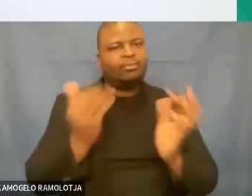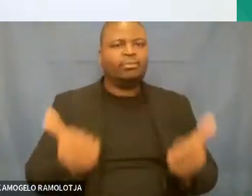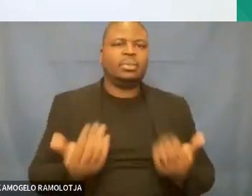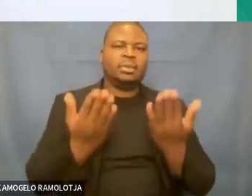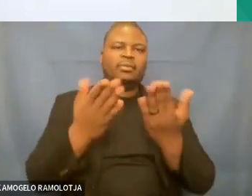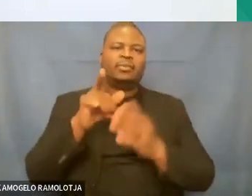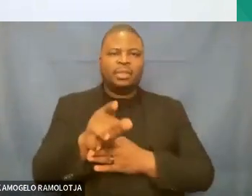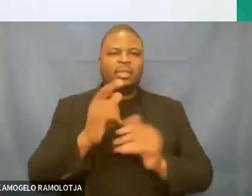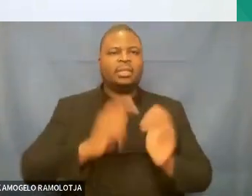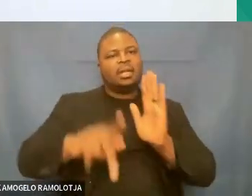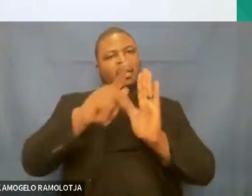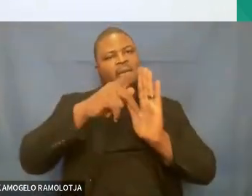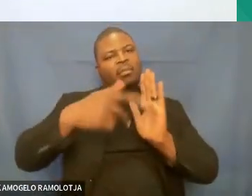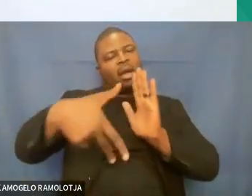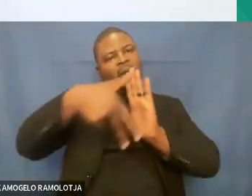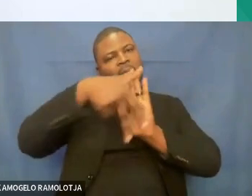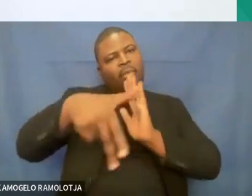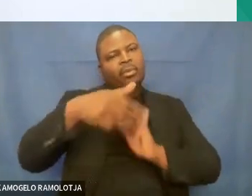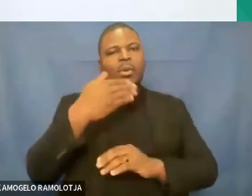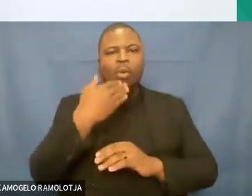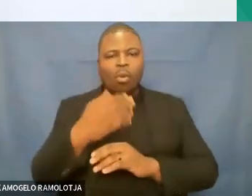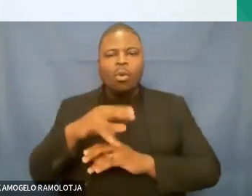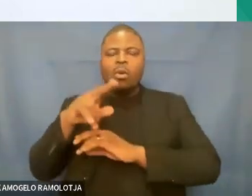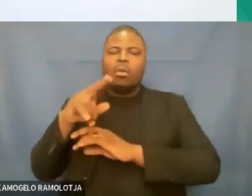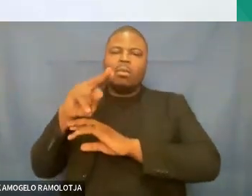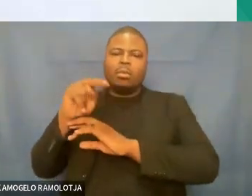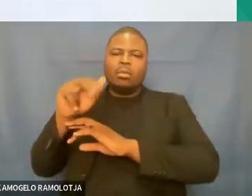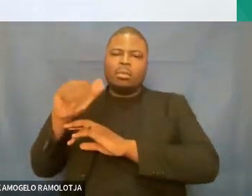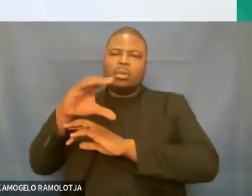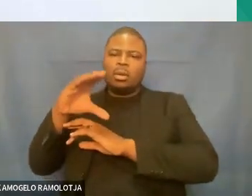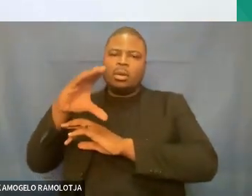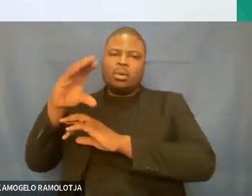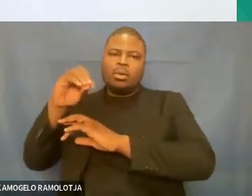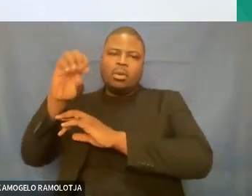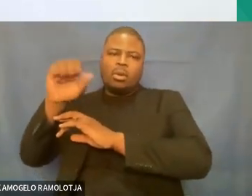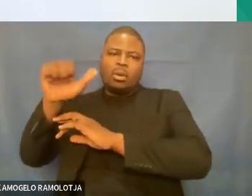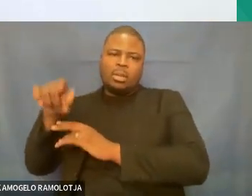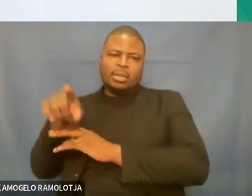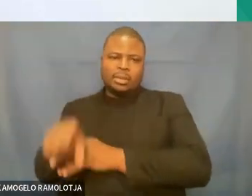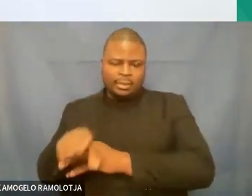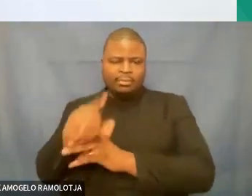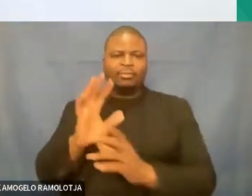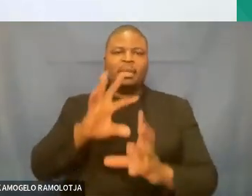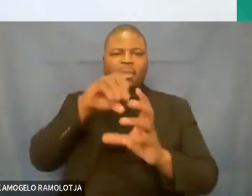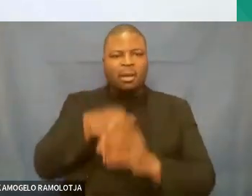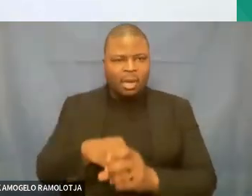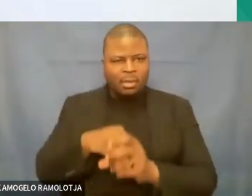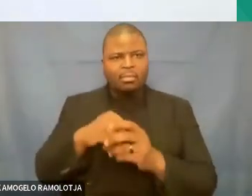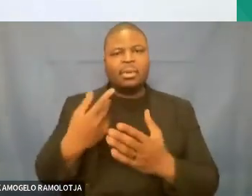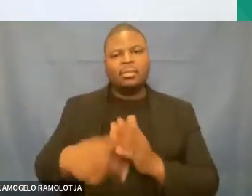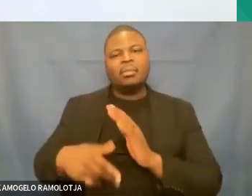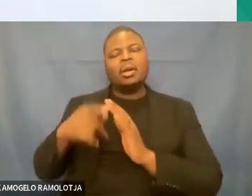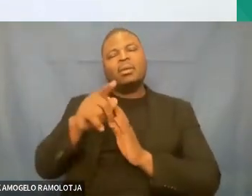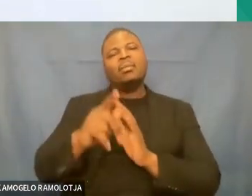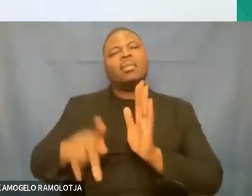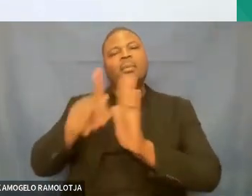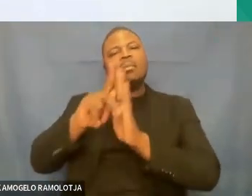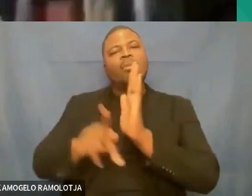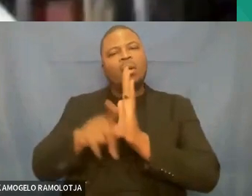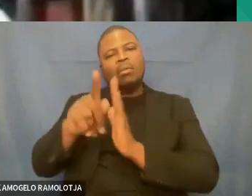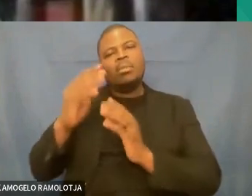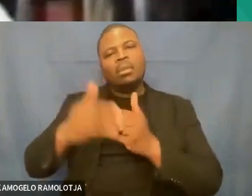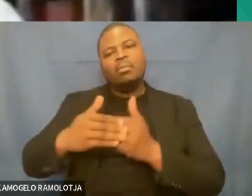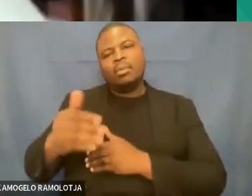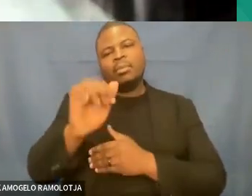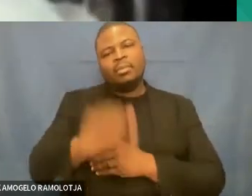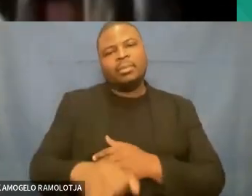commissioned by NACOSA and has been undertaken by the Students for Sensible Drug Policy International. Charity, over to you. Thank you